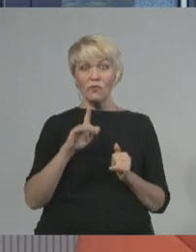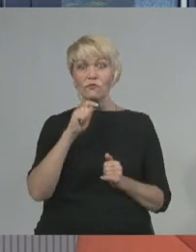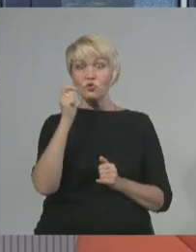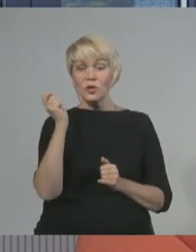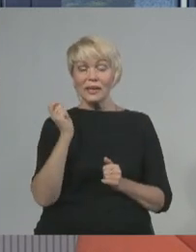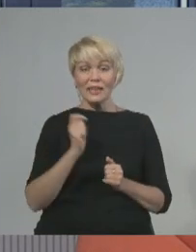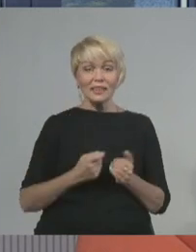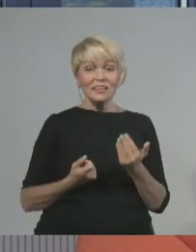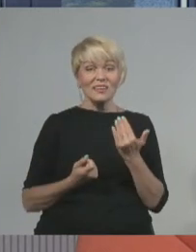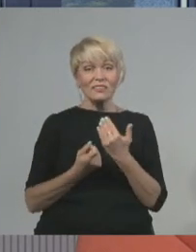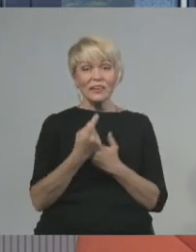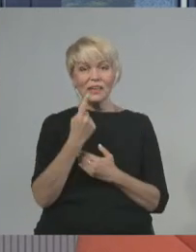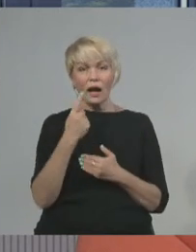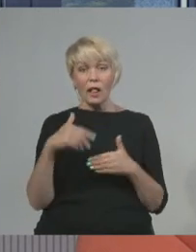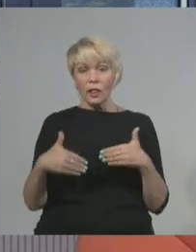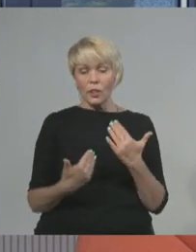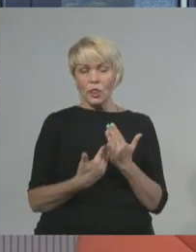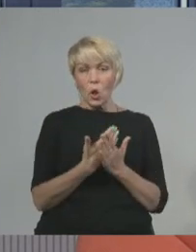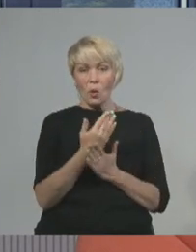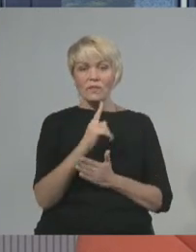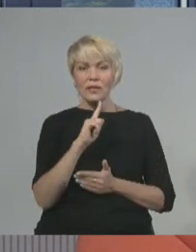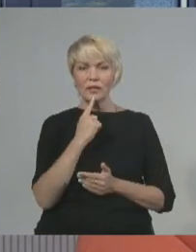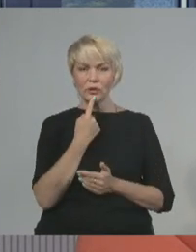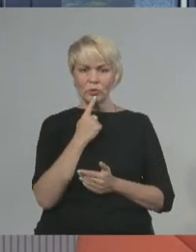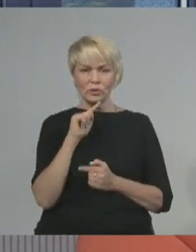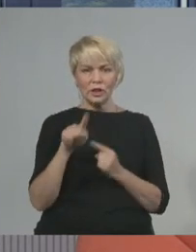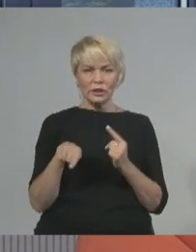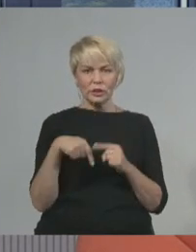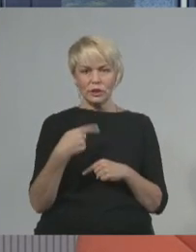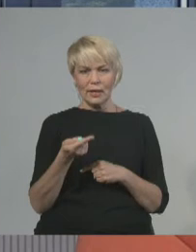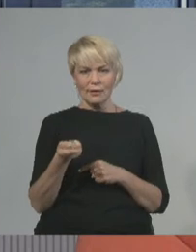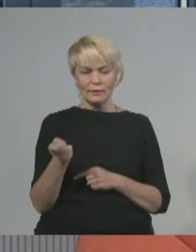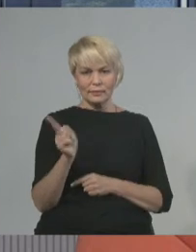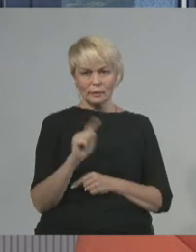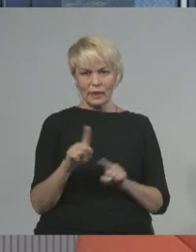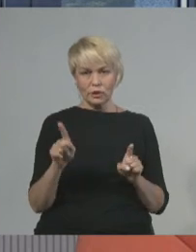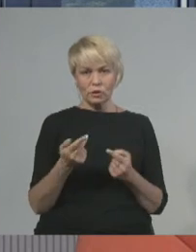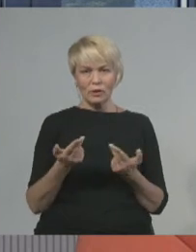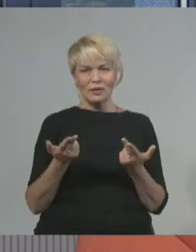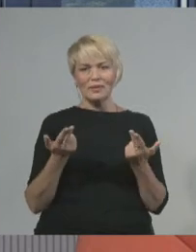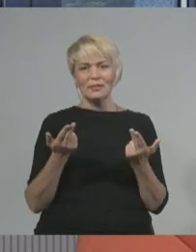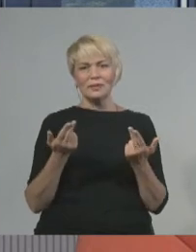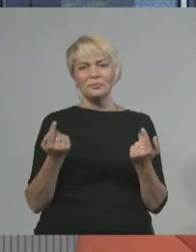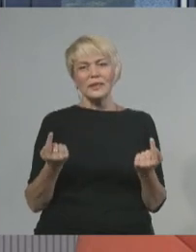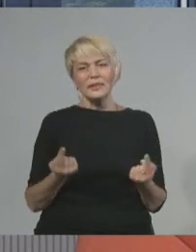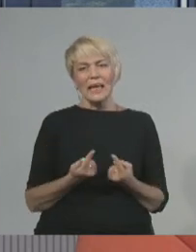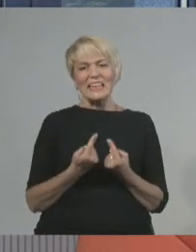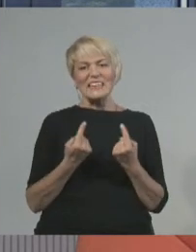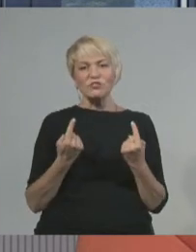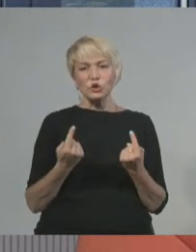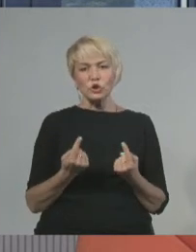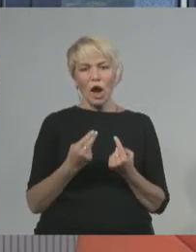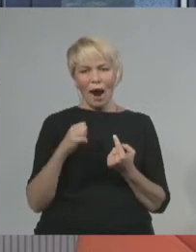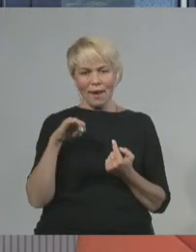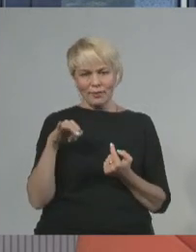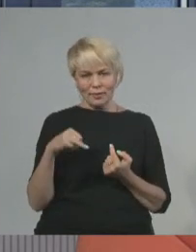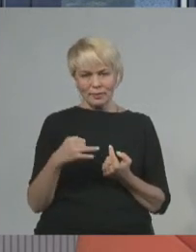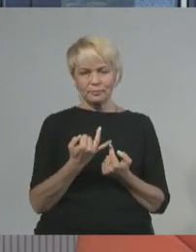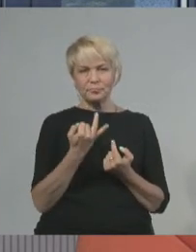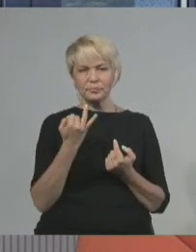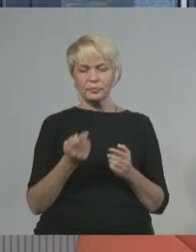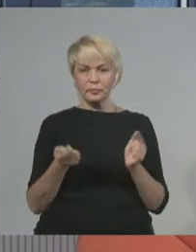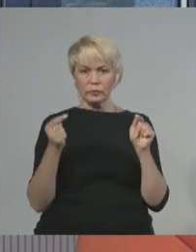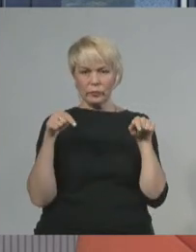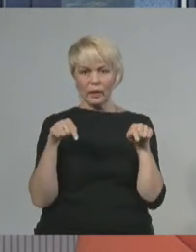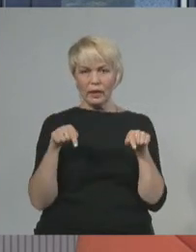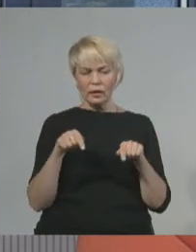of patriotic push behind coverage here or that when when journalists even